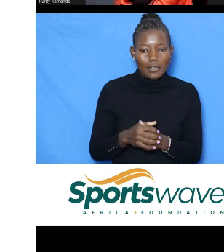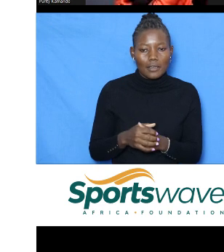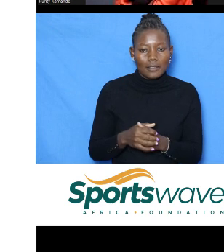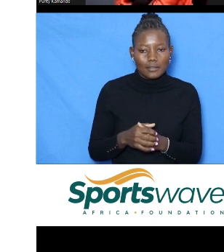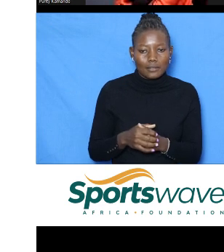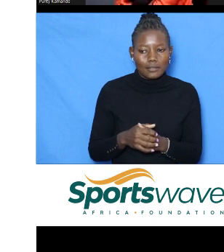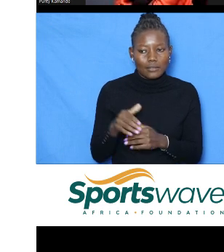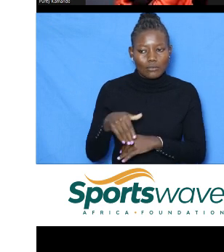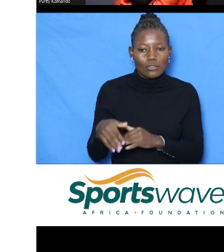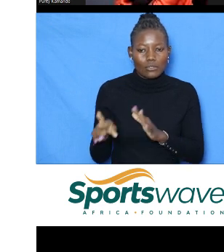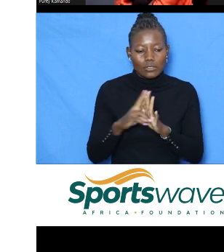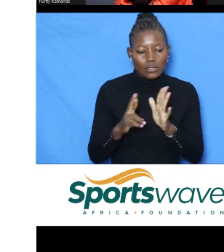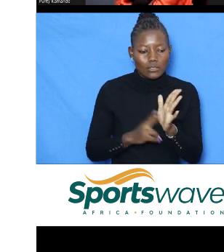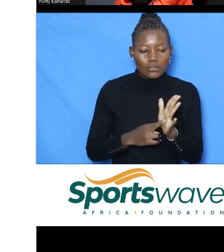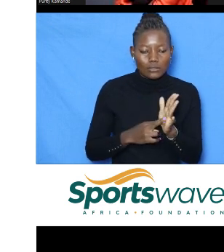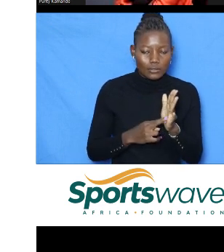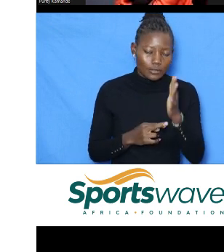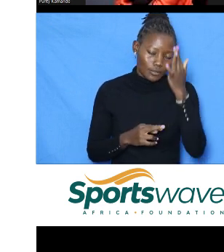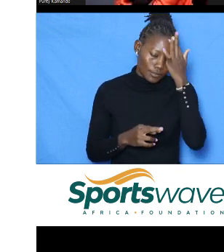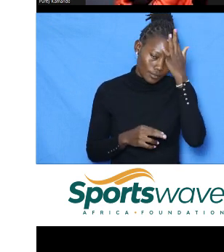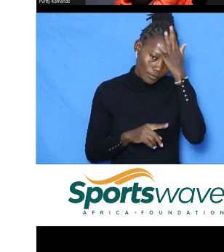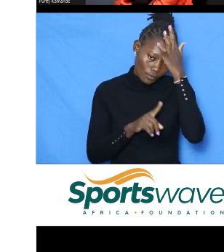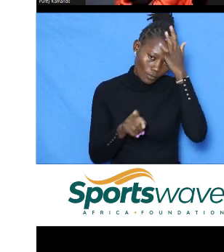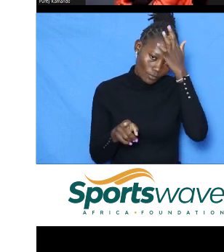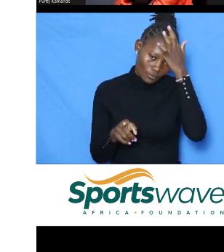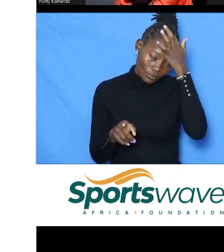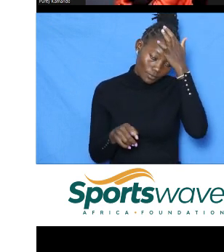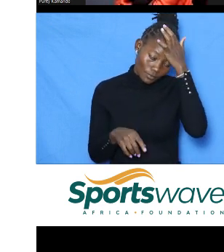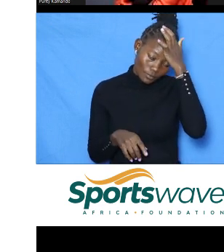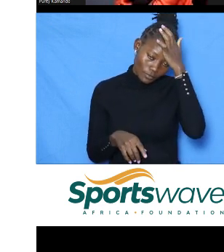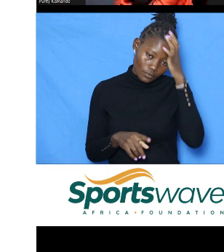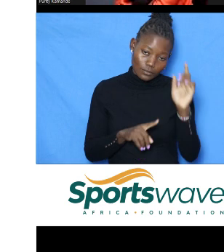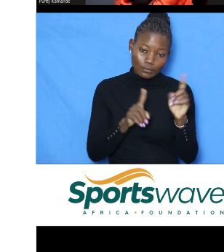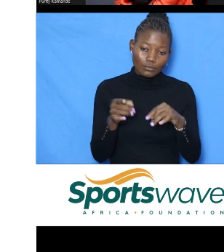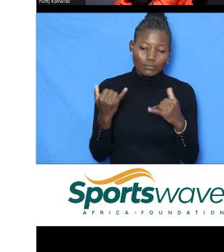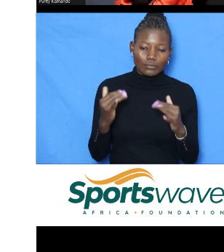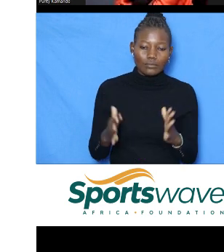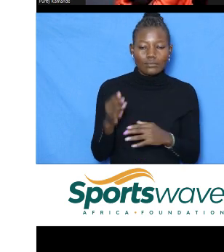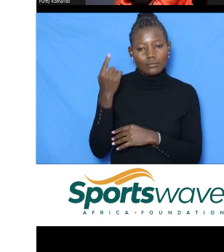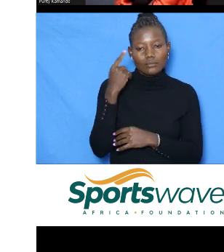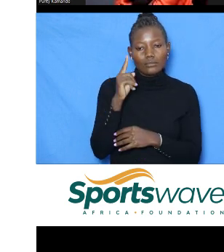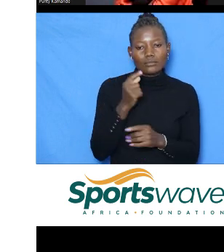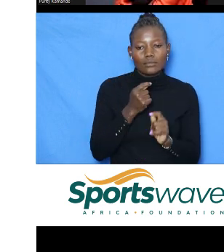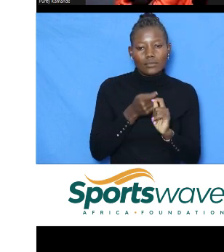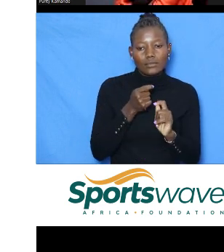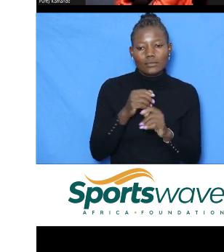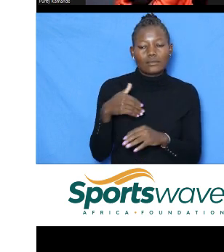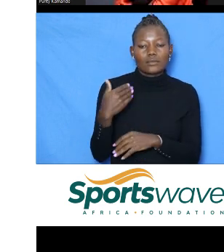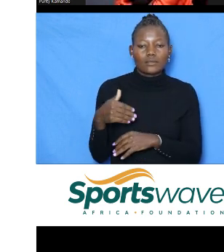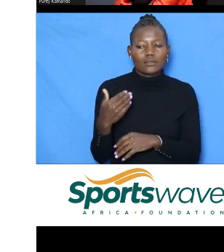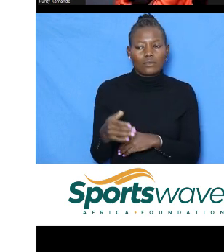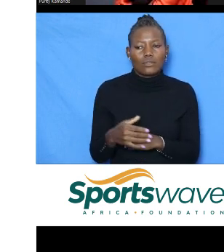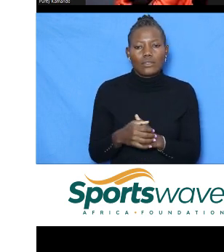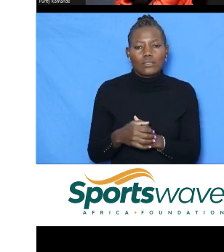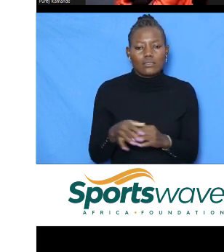are currently telling us, availing our athletes for random testing. So you will find that with doping, then an